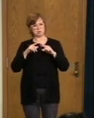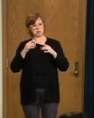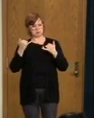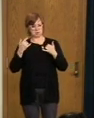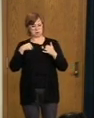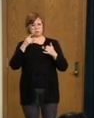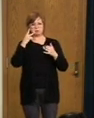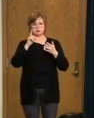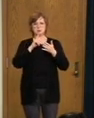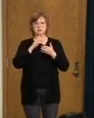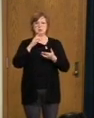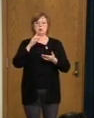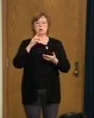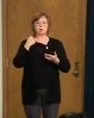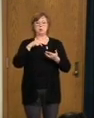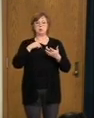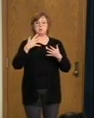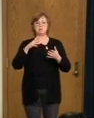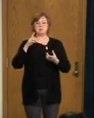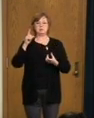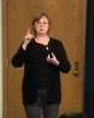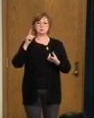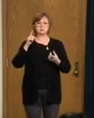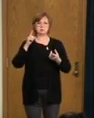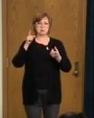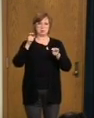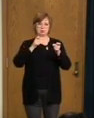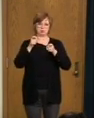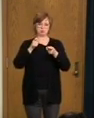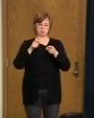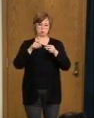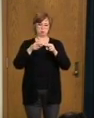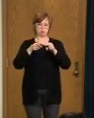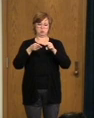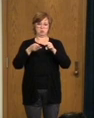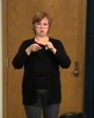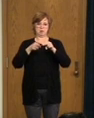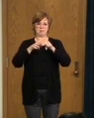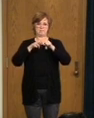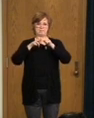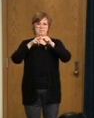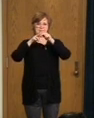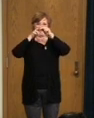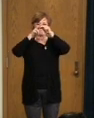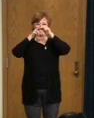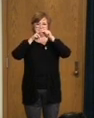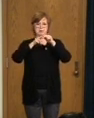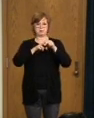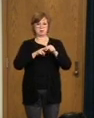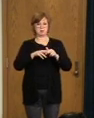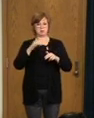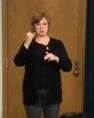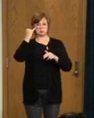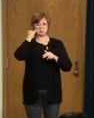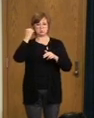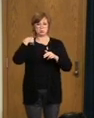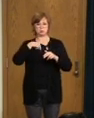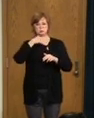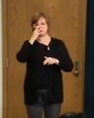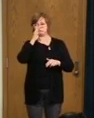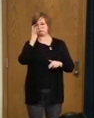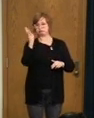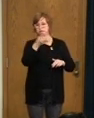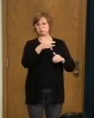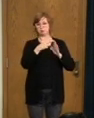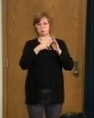increase of COVID-19 infections here in the province to where the modeling said we could be if we had not made the moves that we did on November the